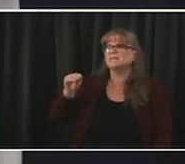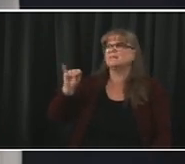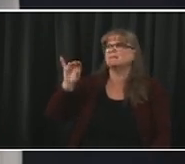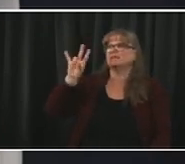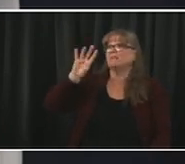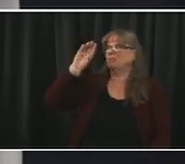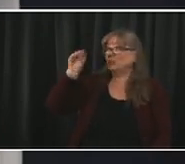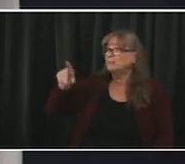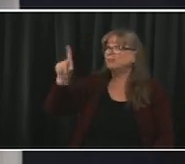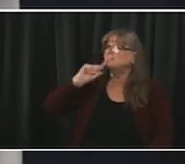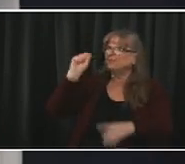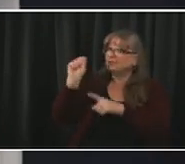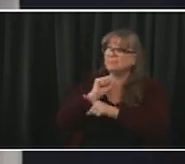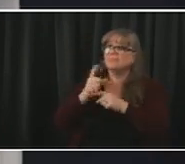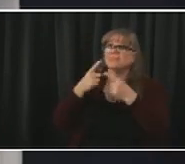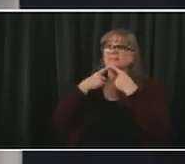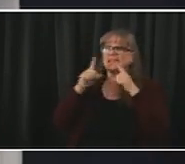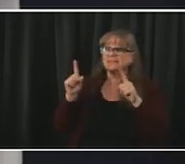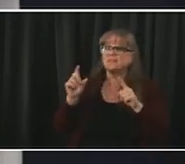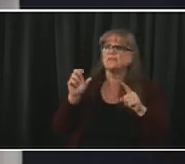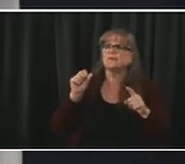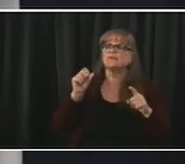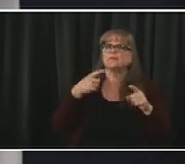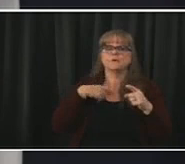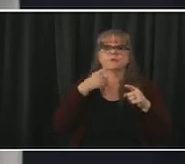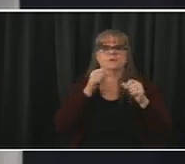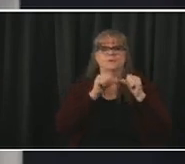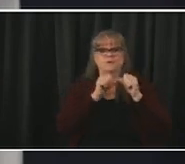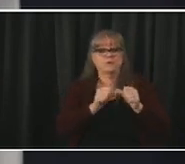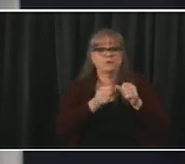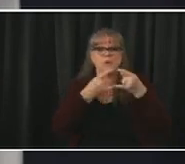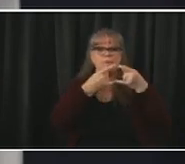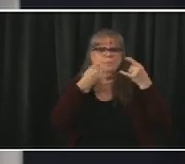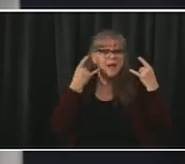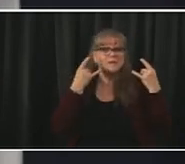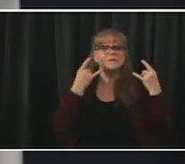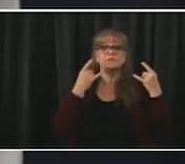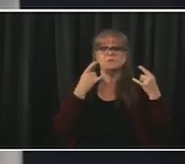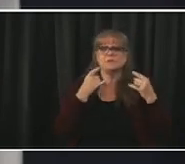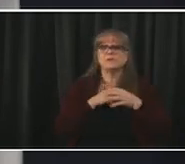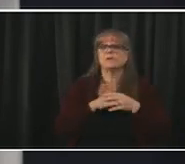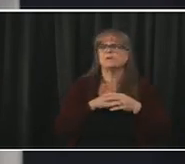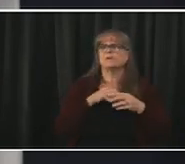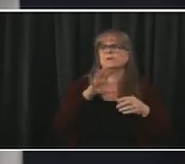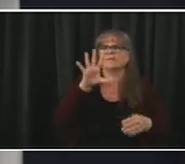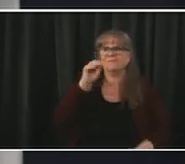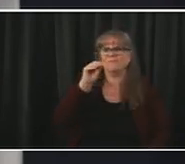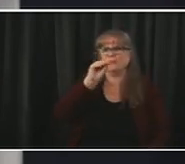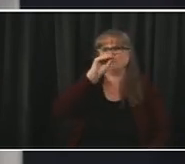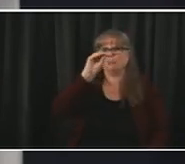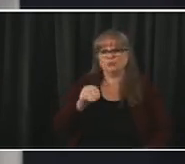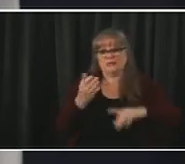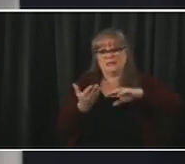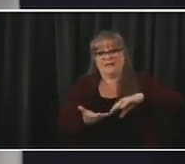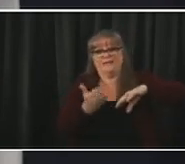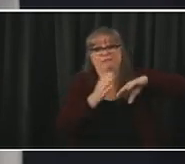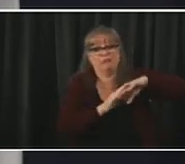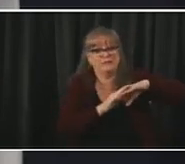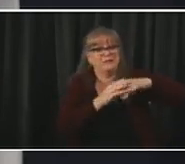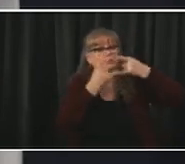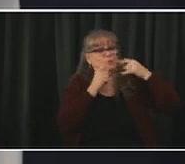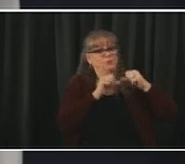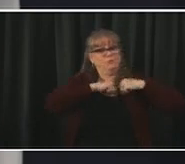mask, I'm looking for mine, is about 50% effective. So there's a vaccine today with unlimited supply that's